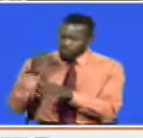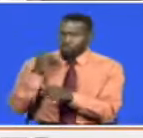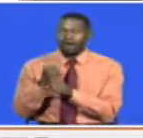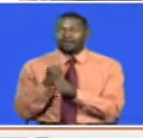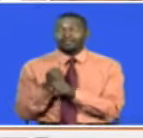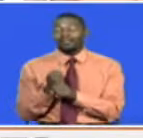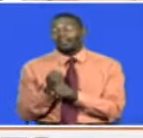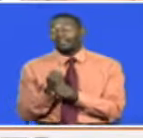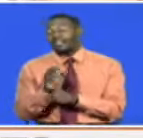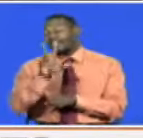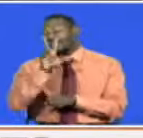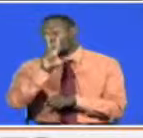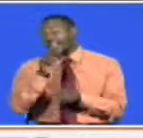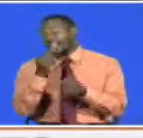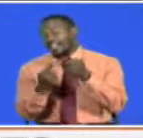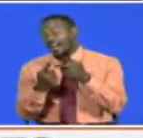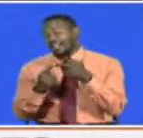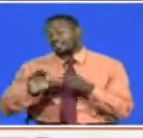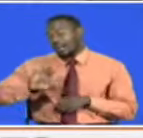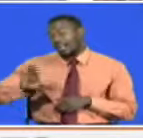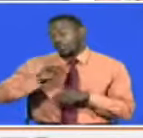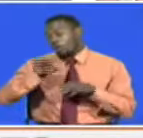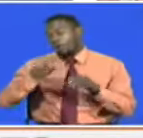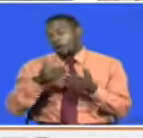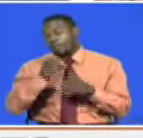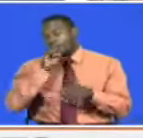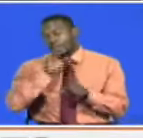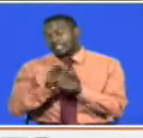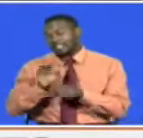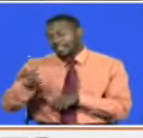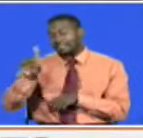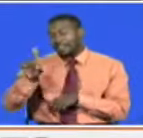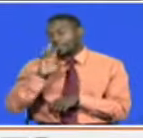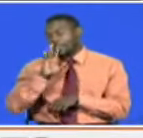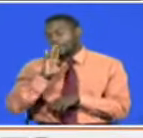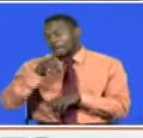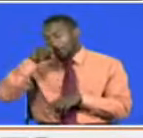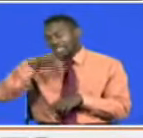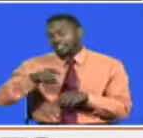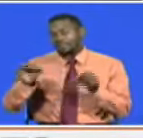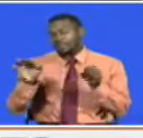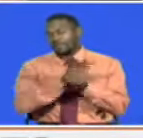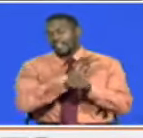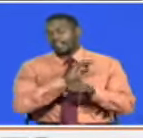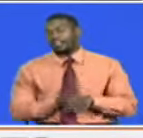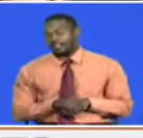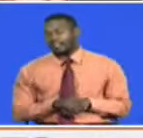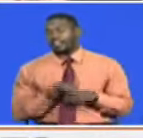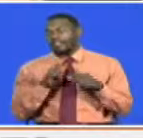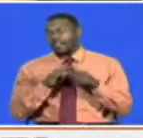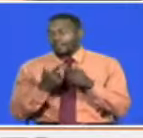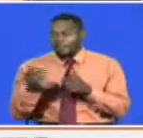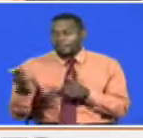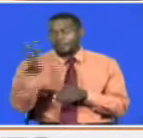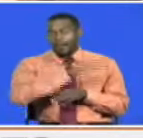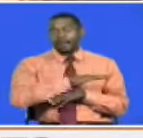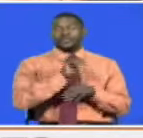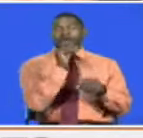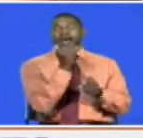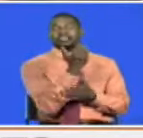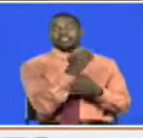Hiyo miaka tatu, zile ahadi alipeana afanya nini? Atimize, si ndio? Ndio arudi kwetu tena, si